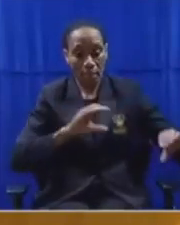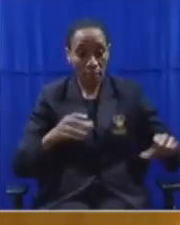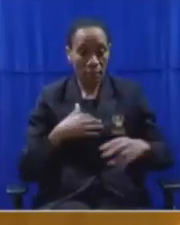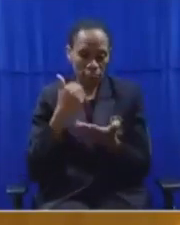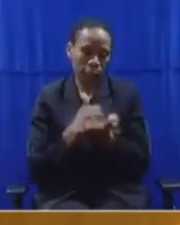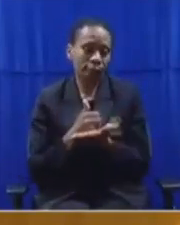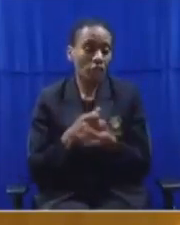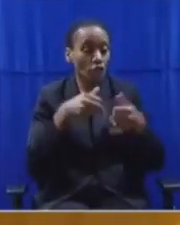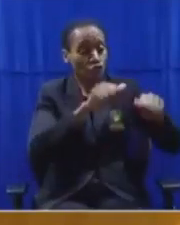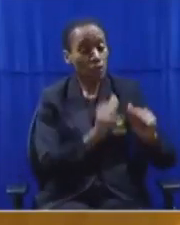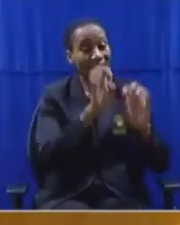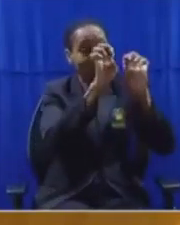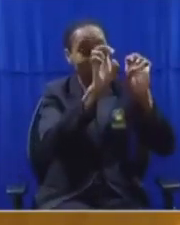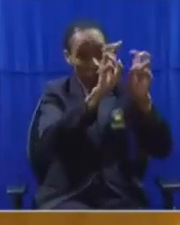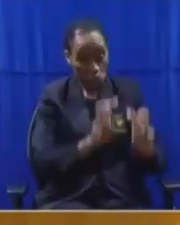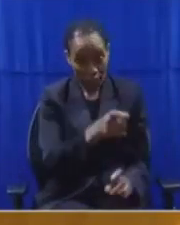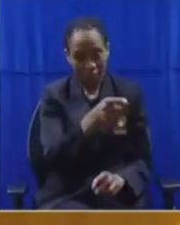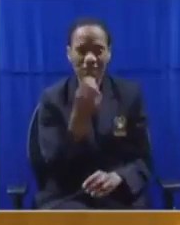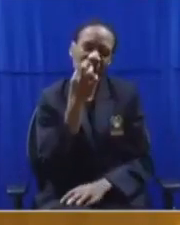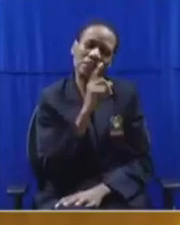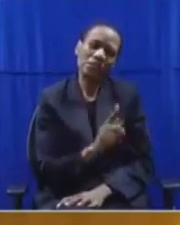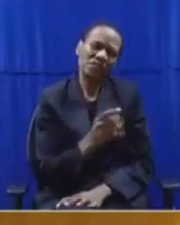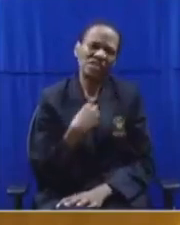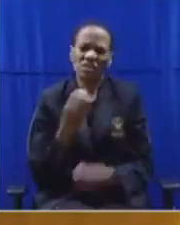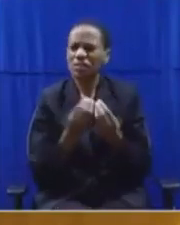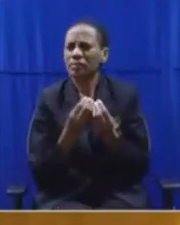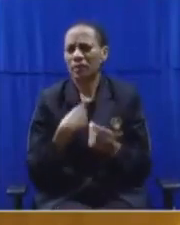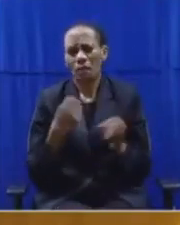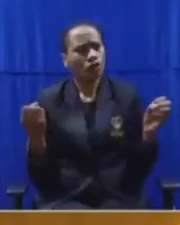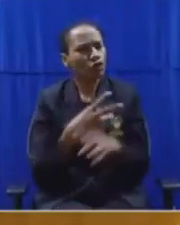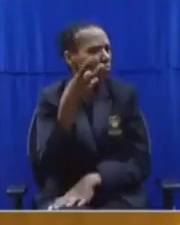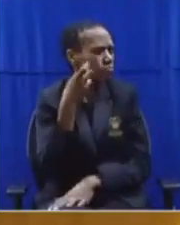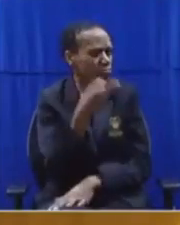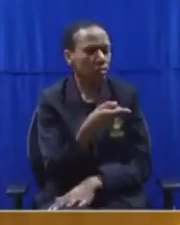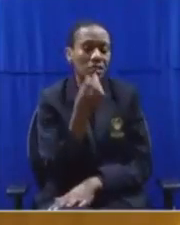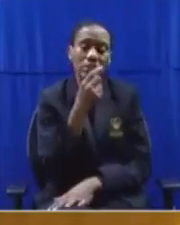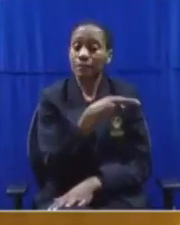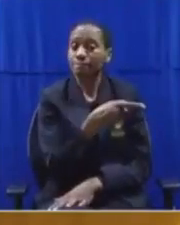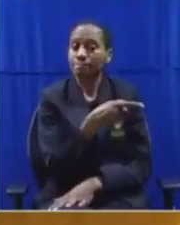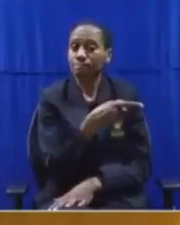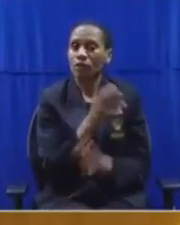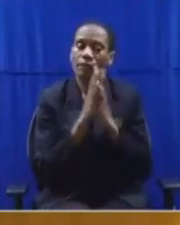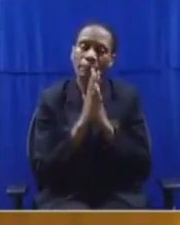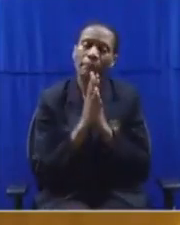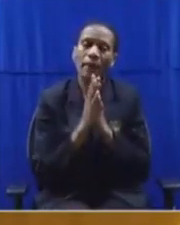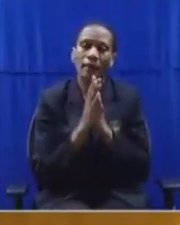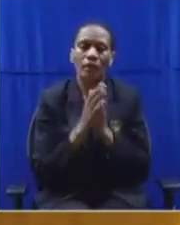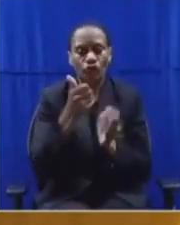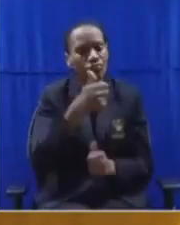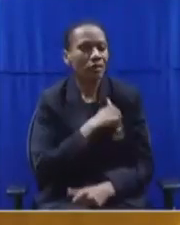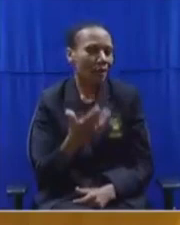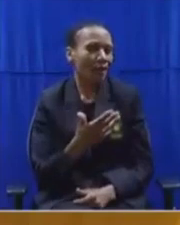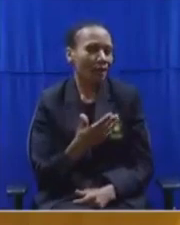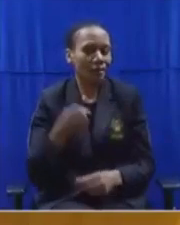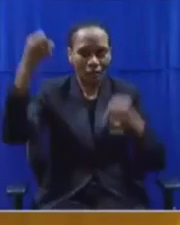Chairperson of Eskom, Mr. Jabu Mabuza, said something that I found astonishing. He said, pray for luck to keep